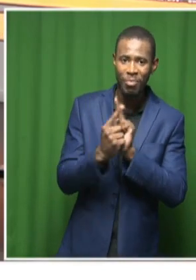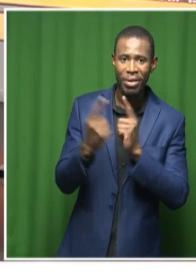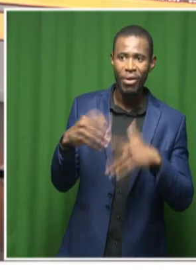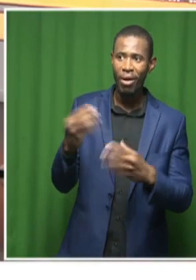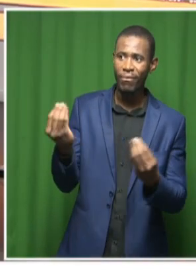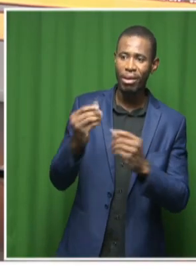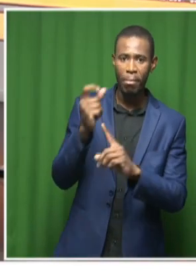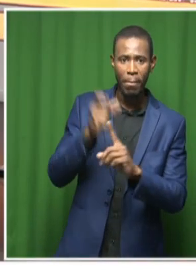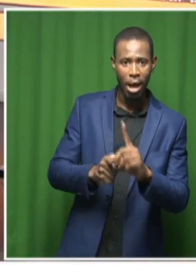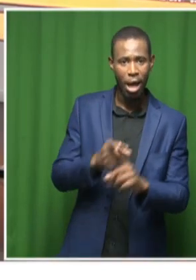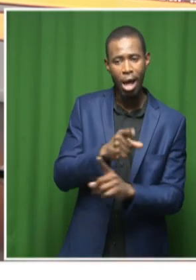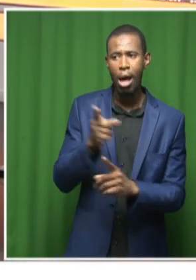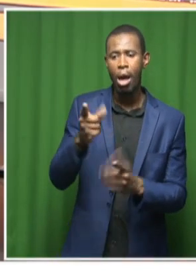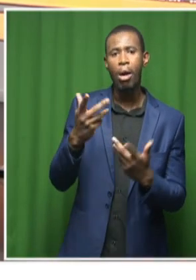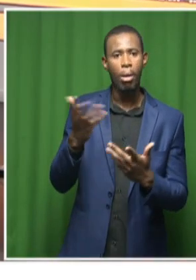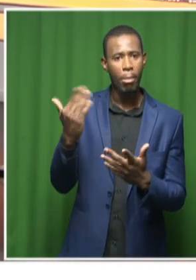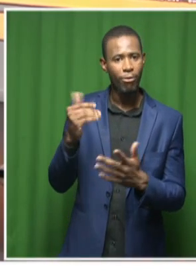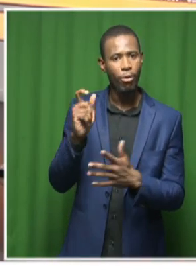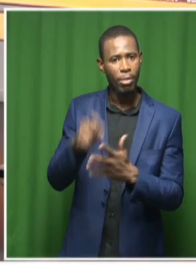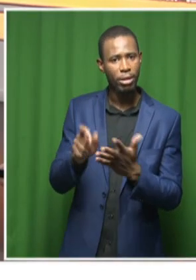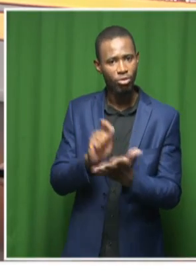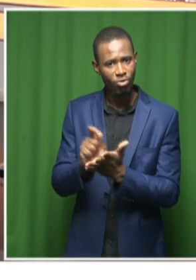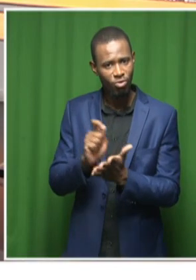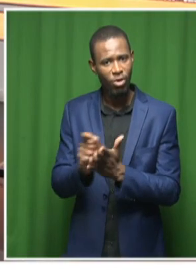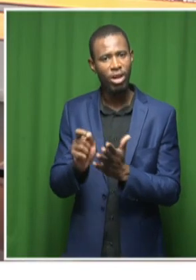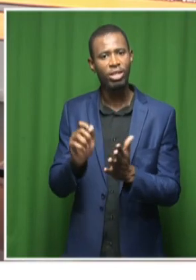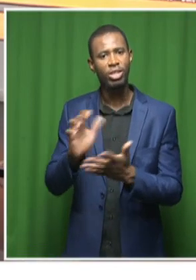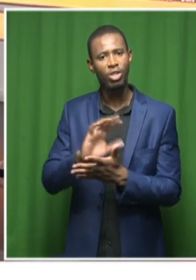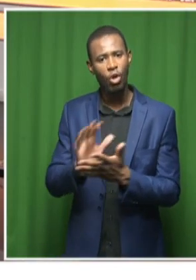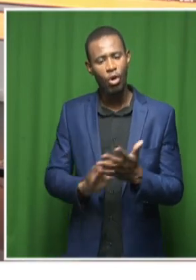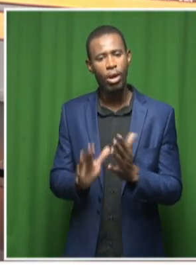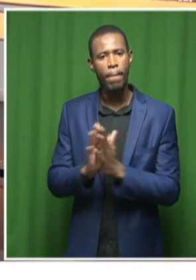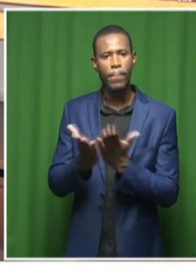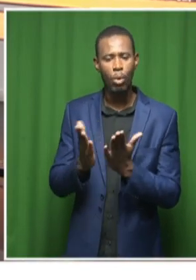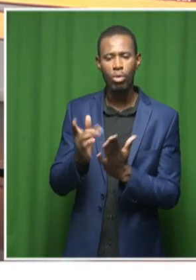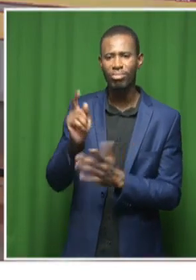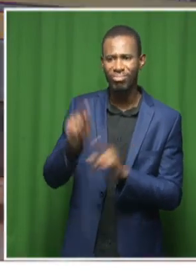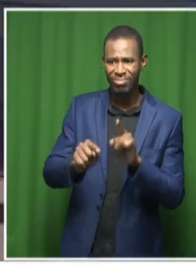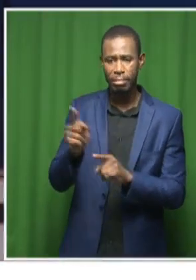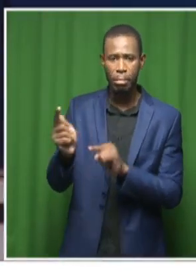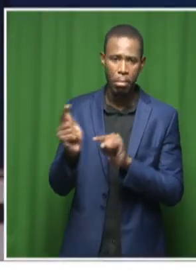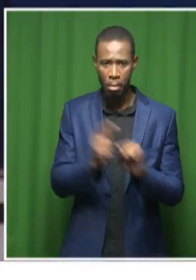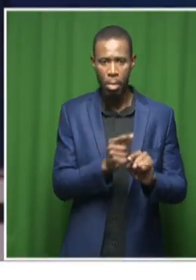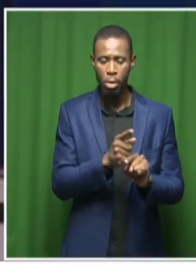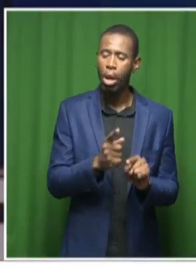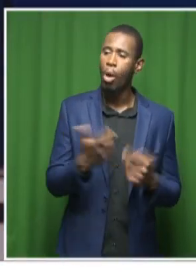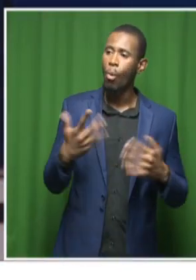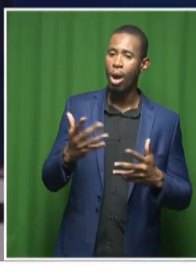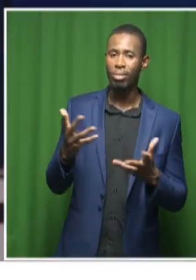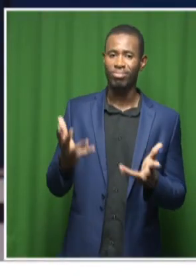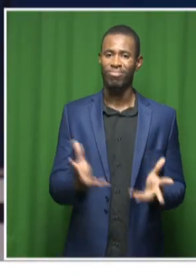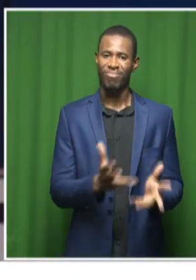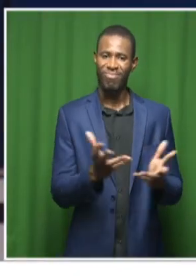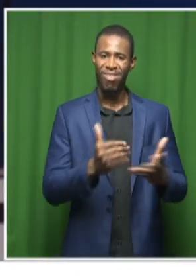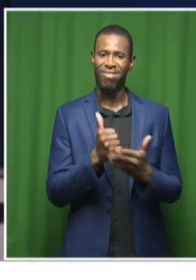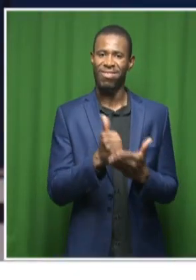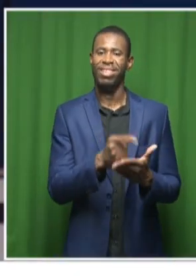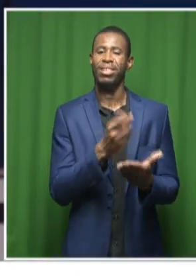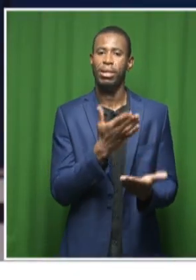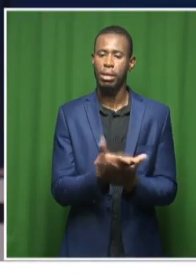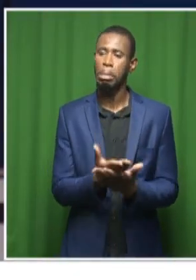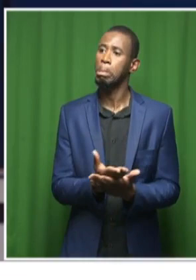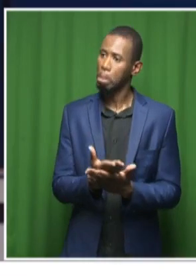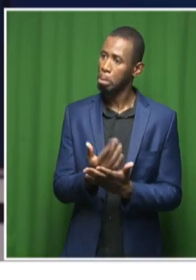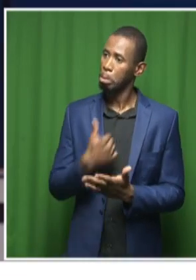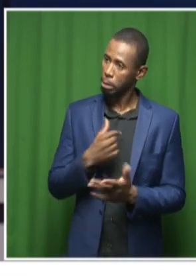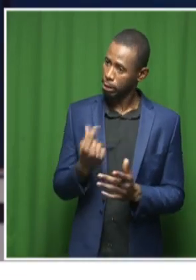sense of belief that they themselves can also come from, you know, certain areas, but they can make it. You know, so we also are reaching out